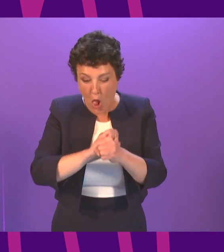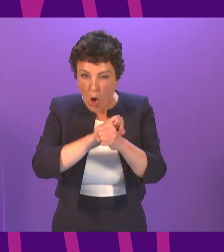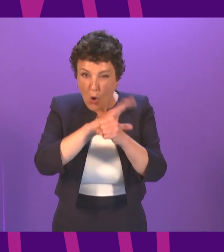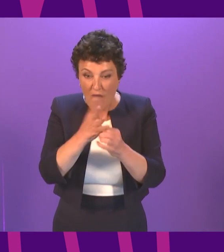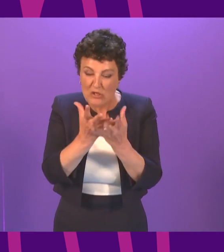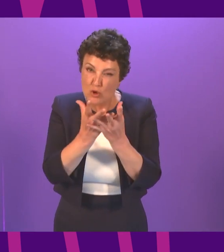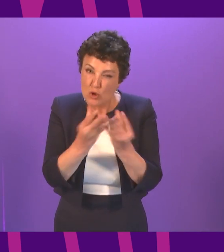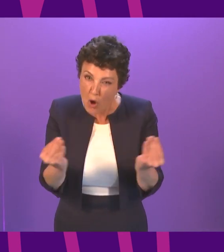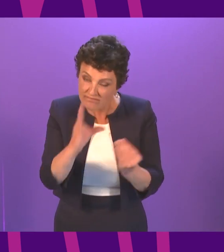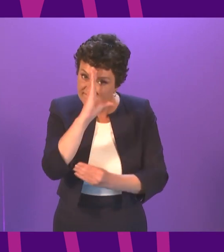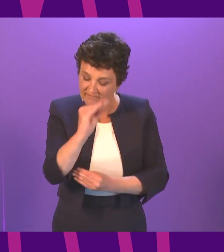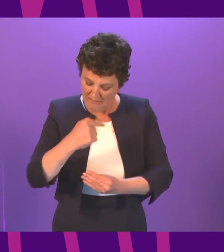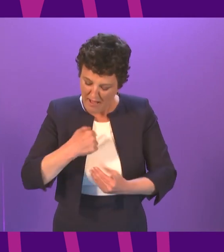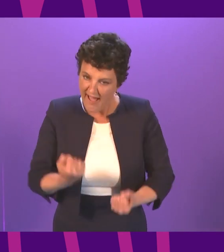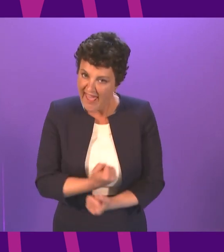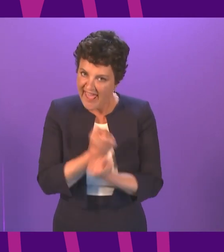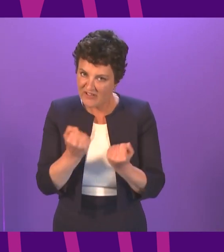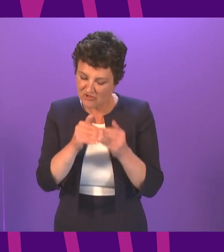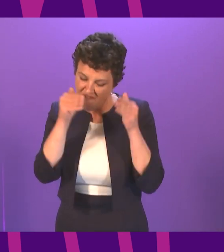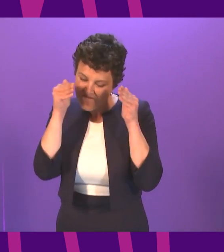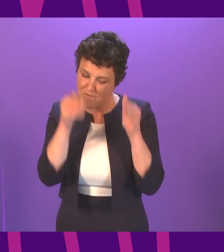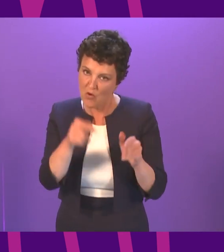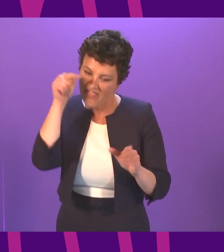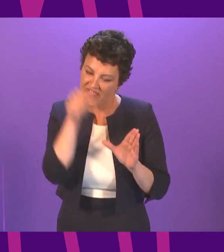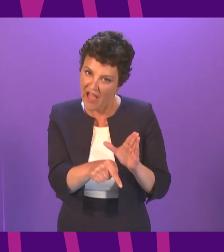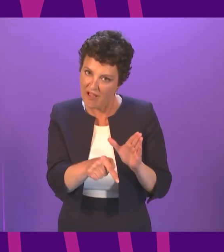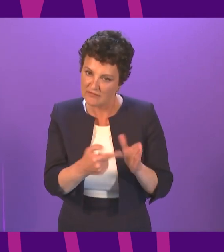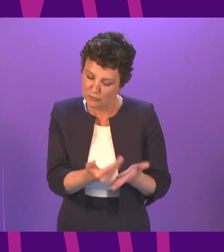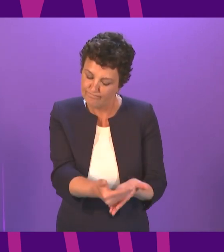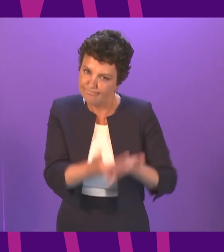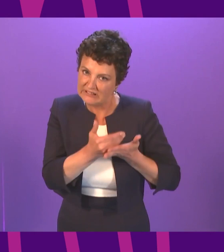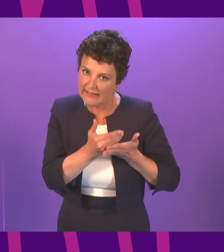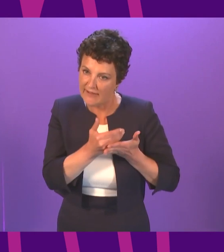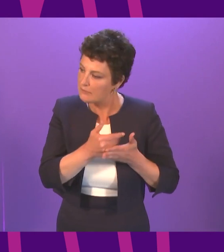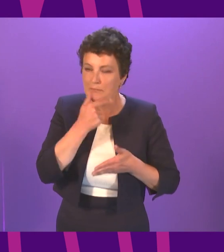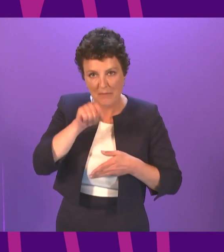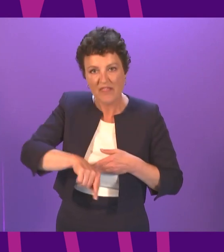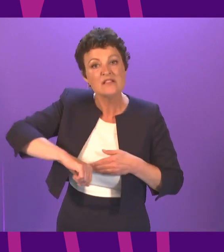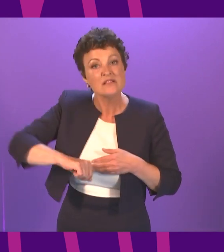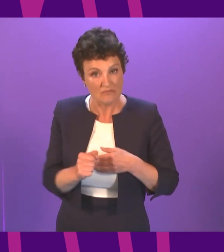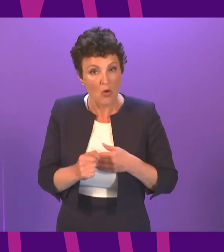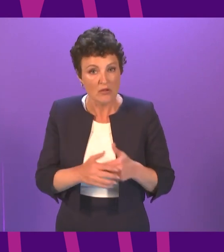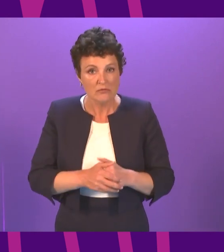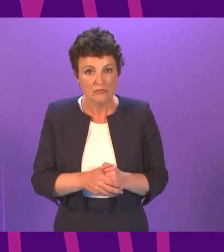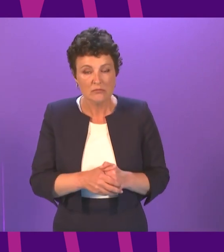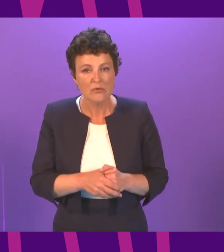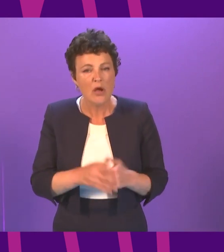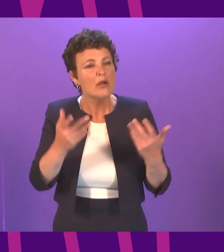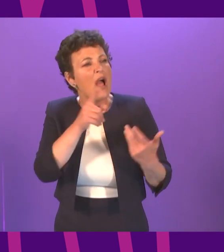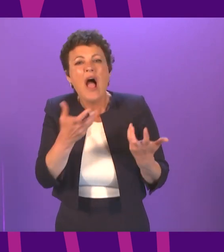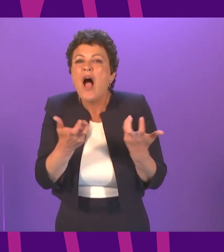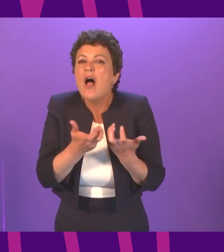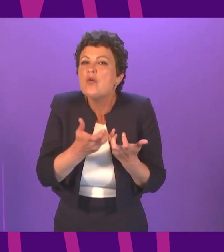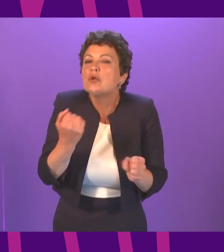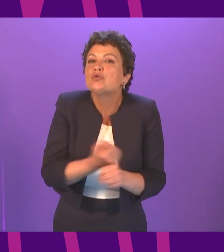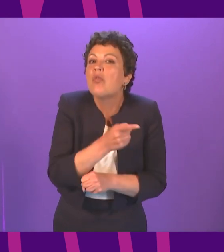this pandemic and keeping our country as safe as possible. Of course, part of that responsibility involves laying the